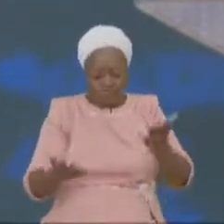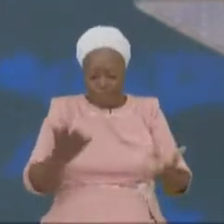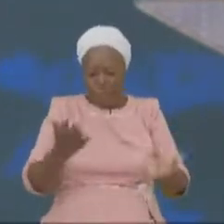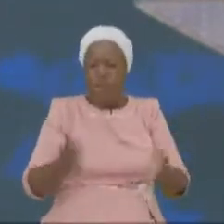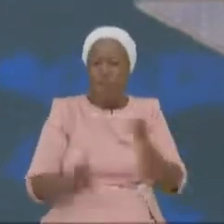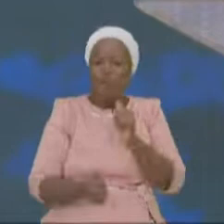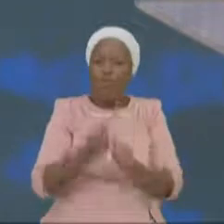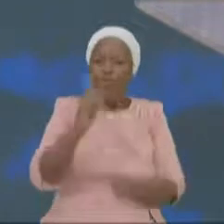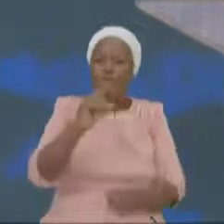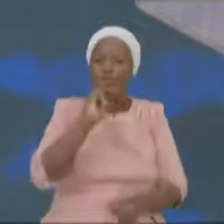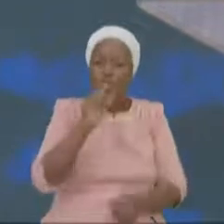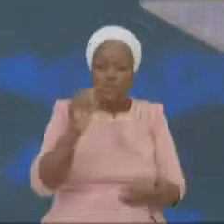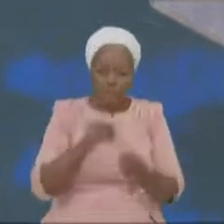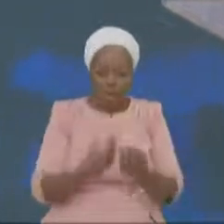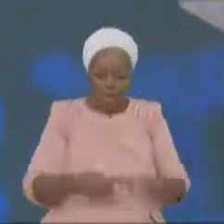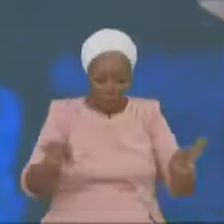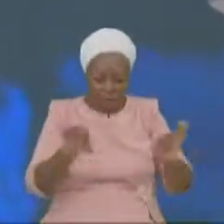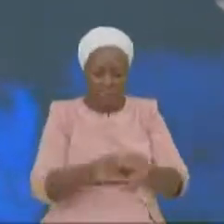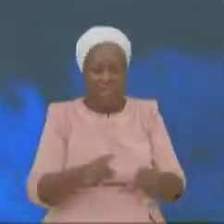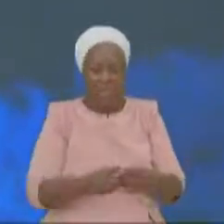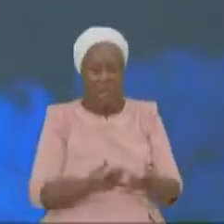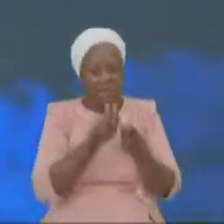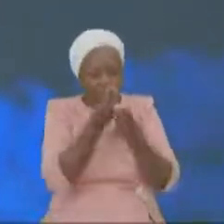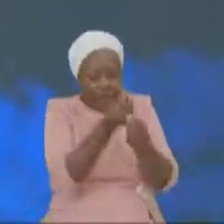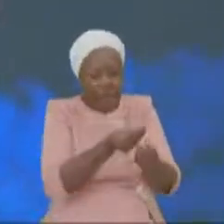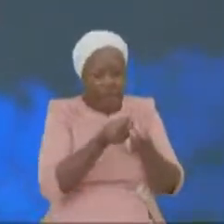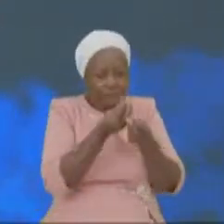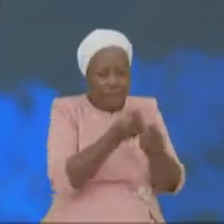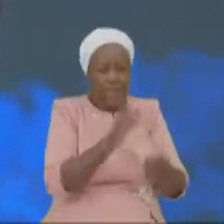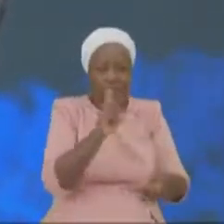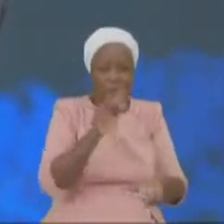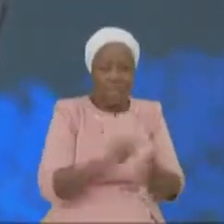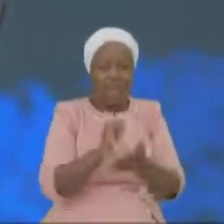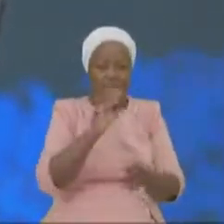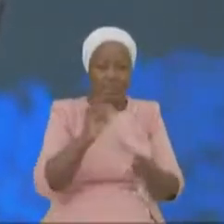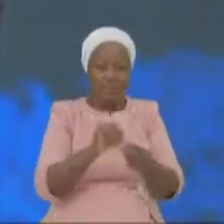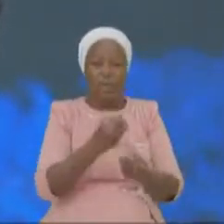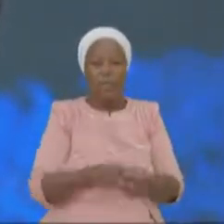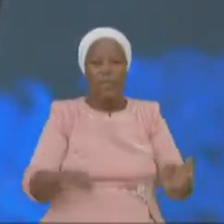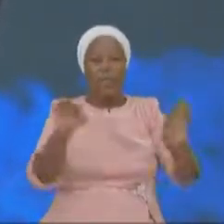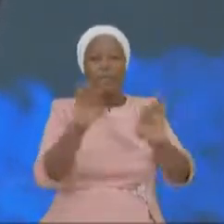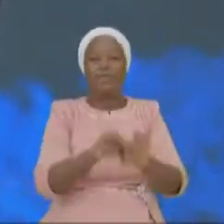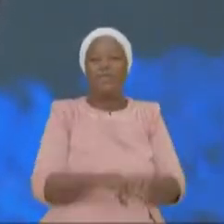is important? Feed the one that's important.